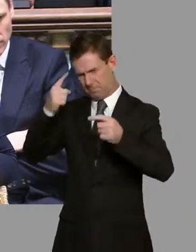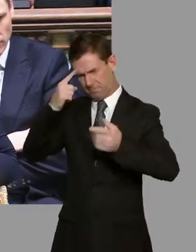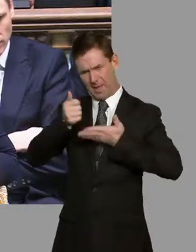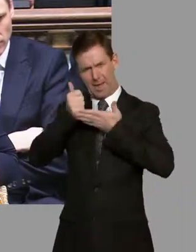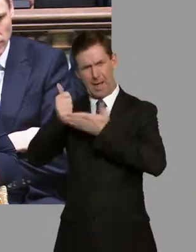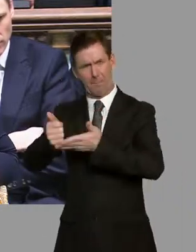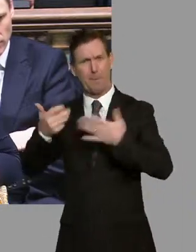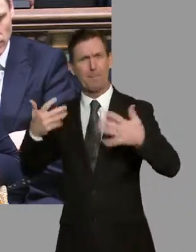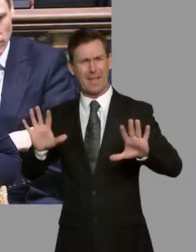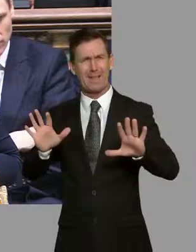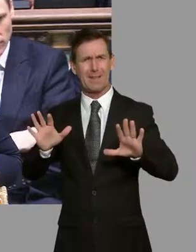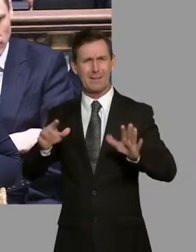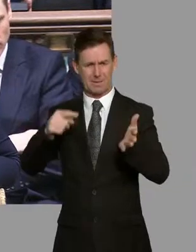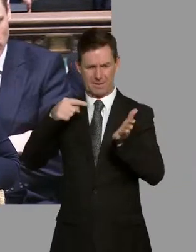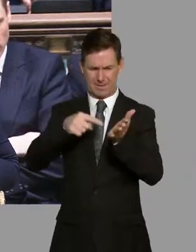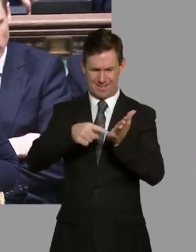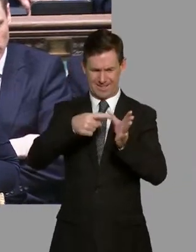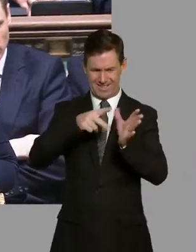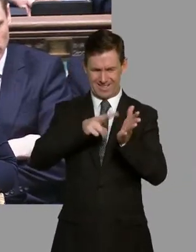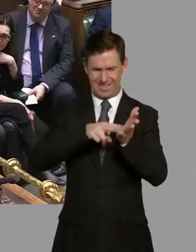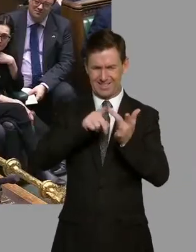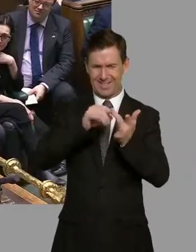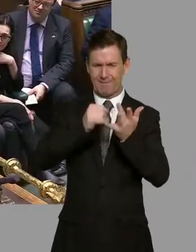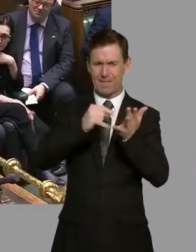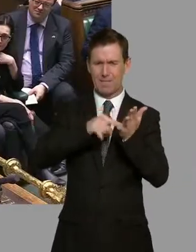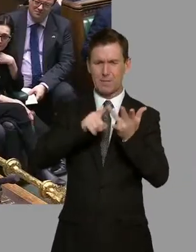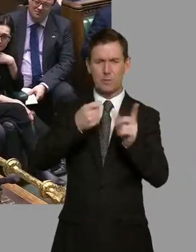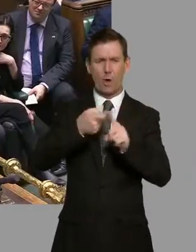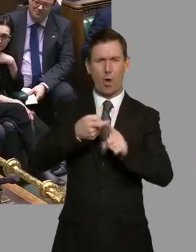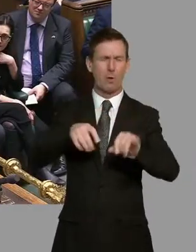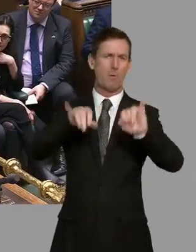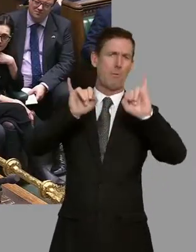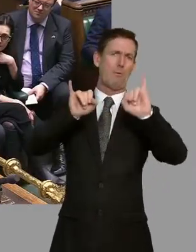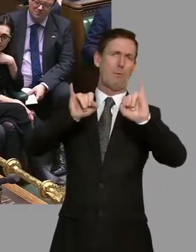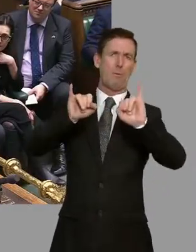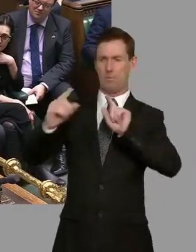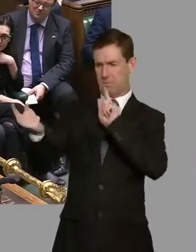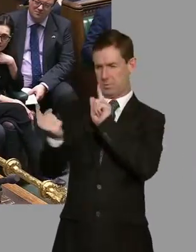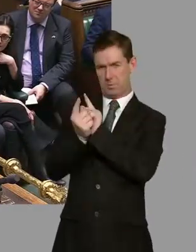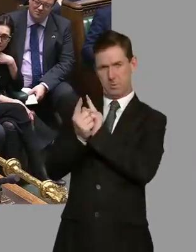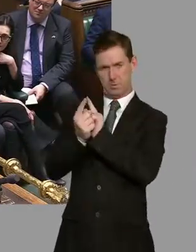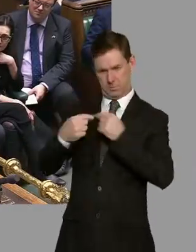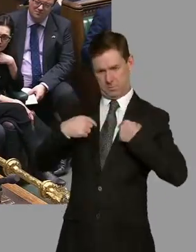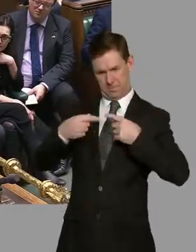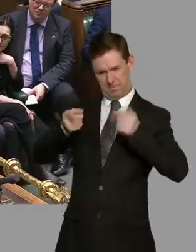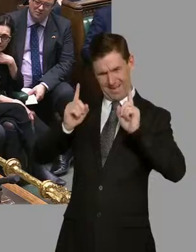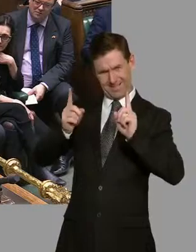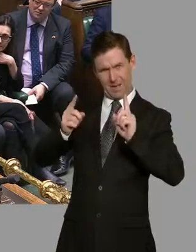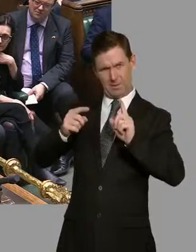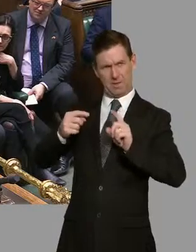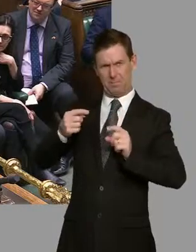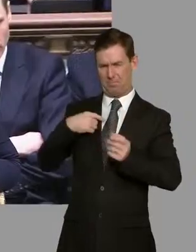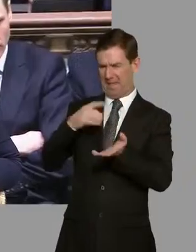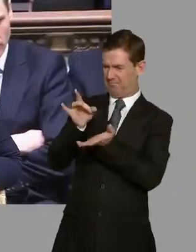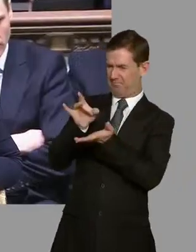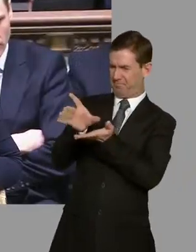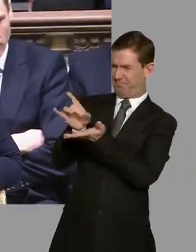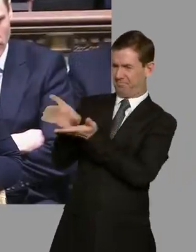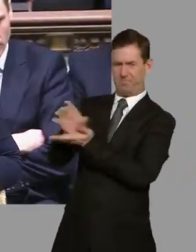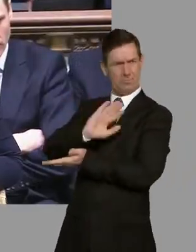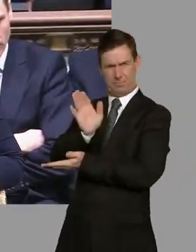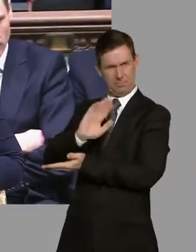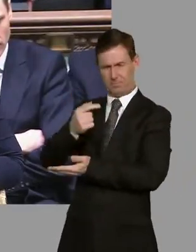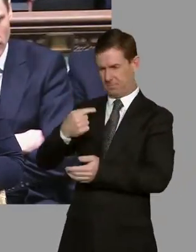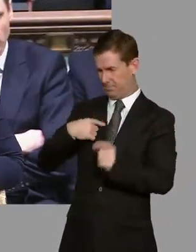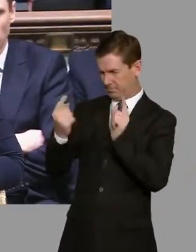to me as a minister. I didn't send them away like his safeguarding minister. I made sure, as his Labour Party were calling me